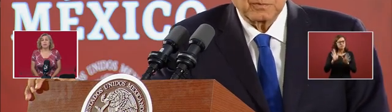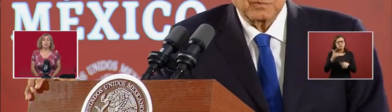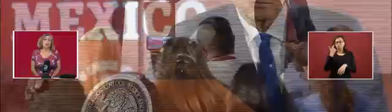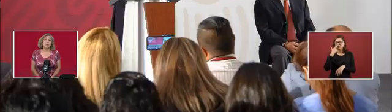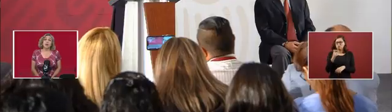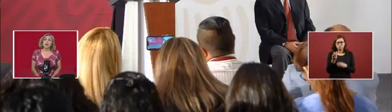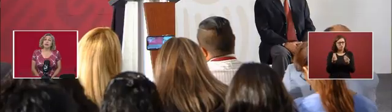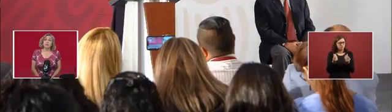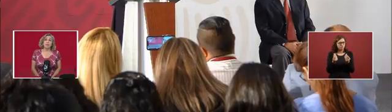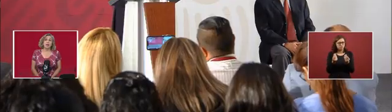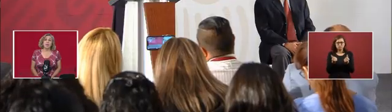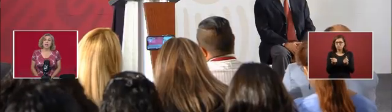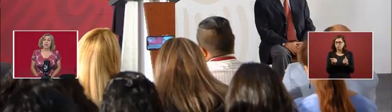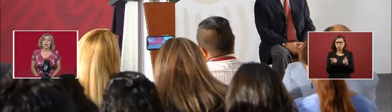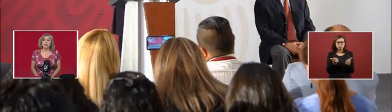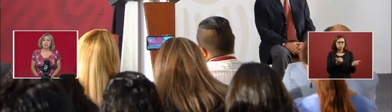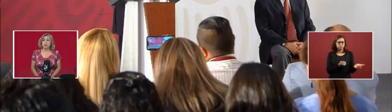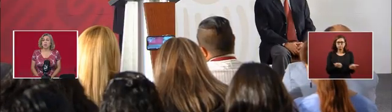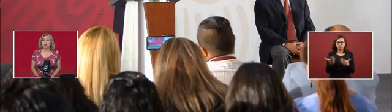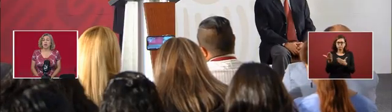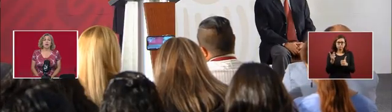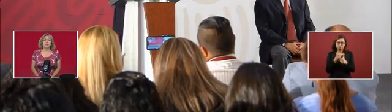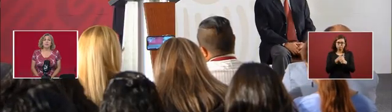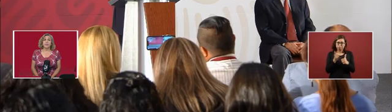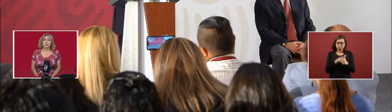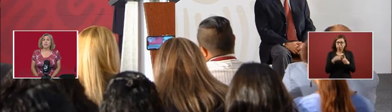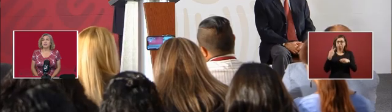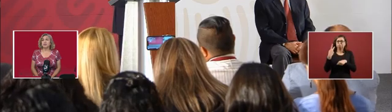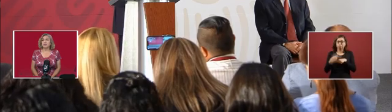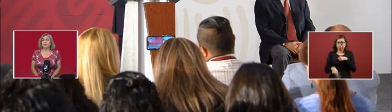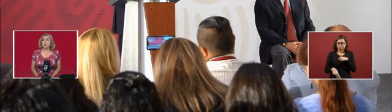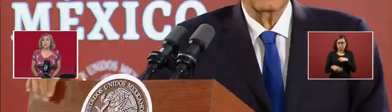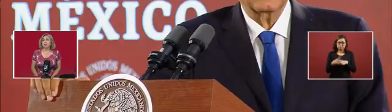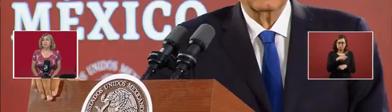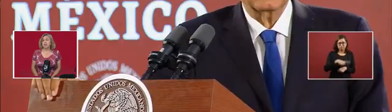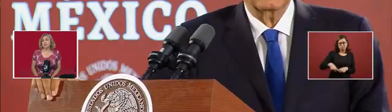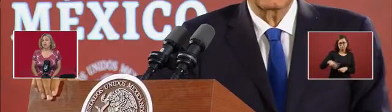transmittances so that there not be so much